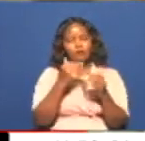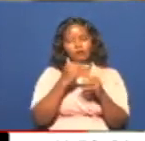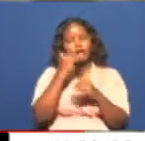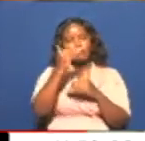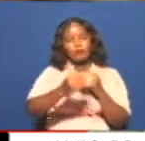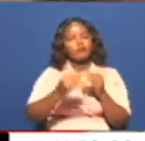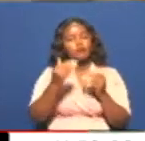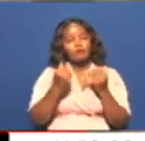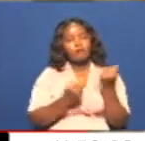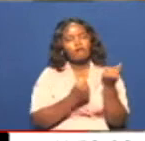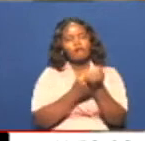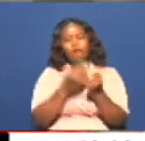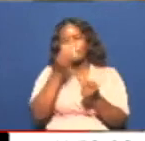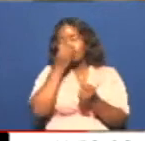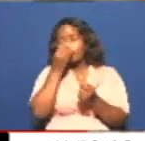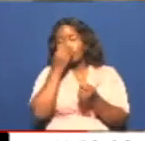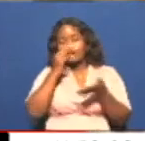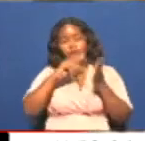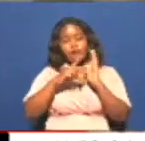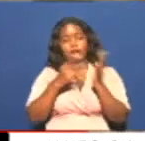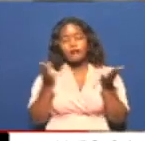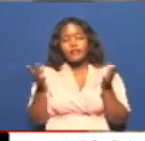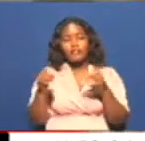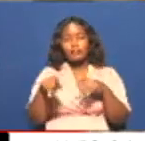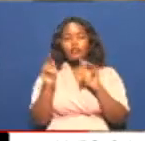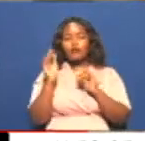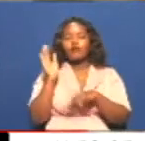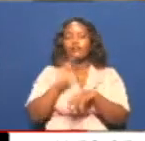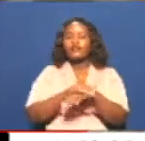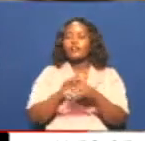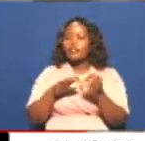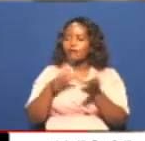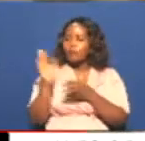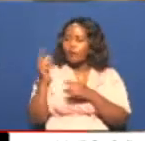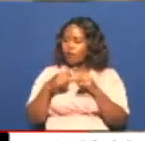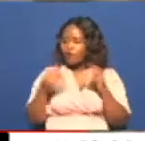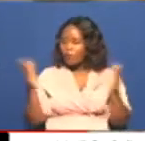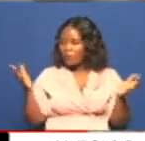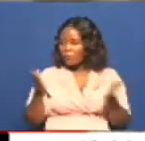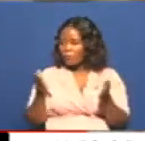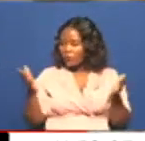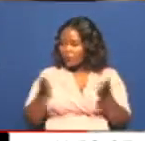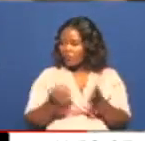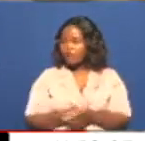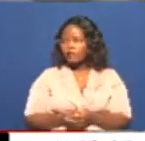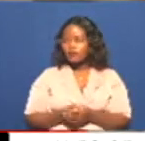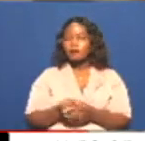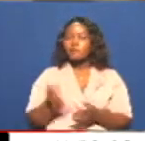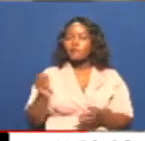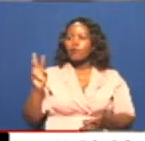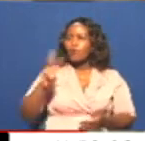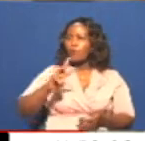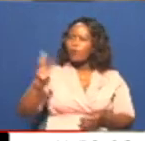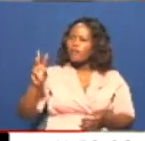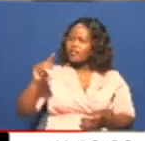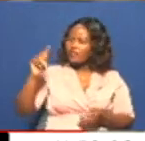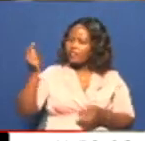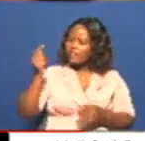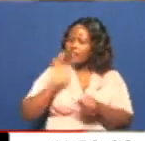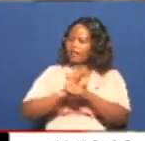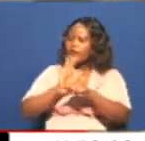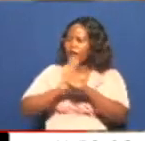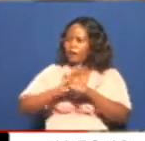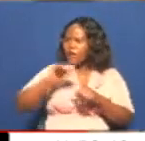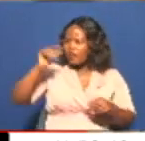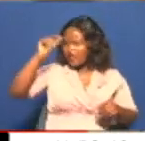deputy president. So what okay. match is he going to get from Rift Valley? If you go to Western Kenya, uh-huh. most of the governors in Western Kenya